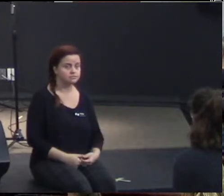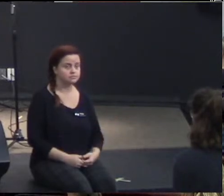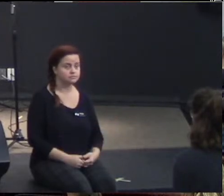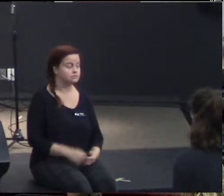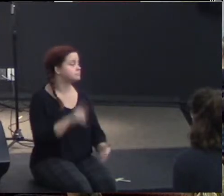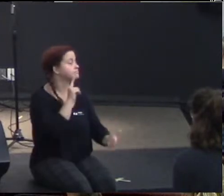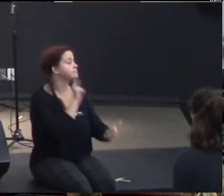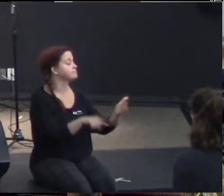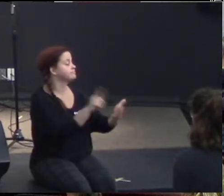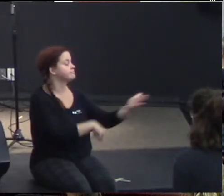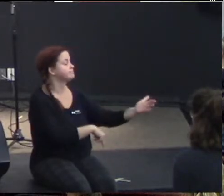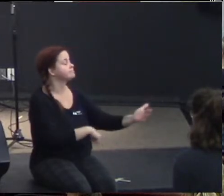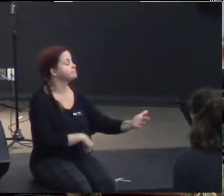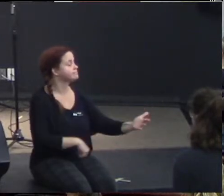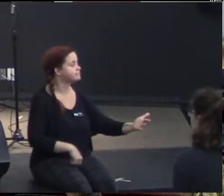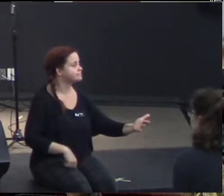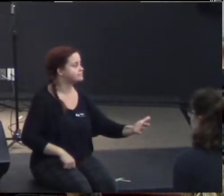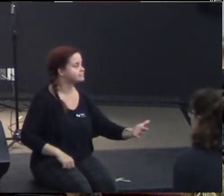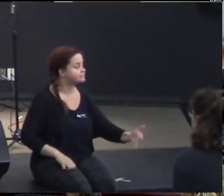Cancel.